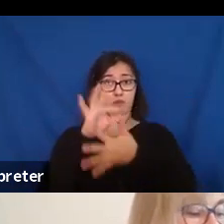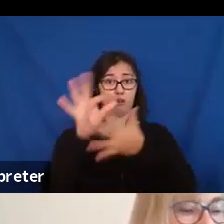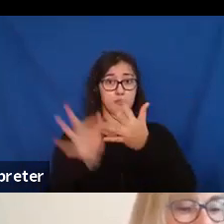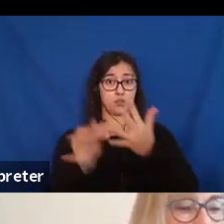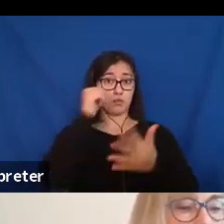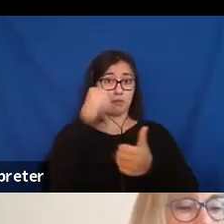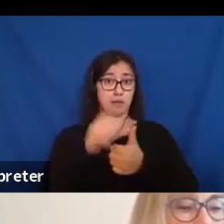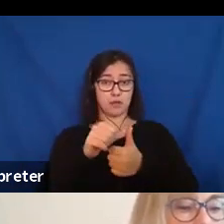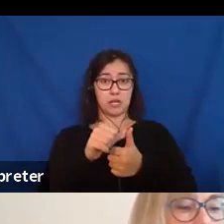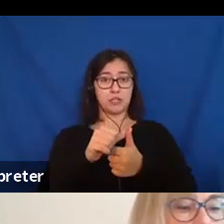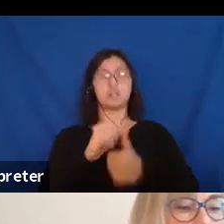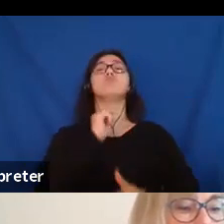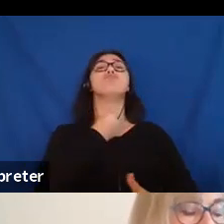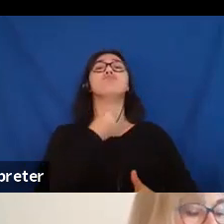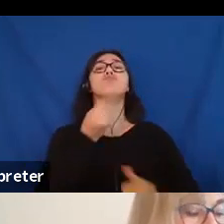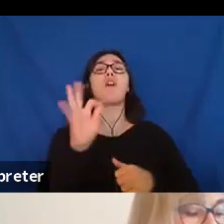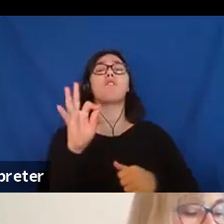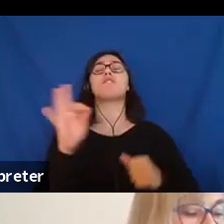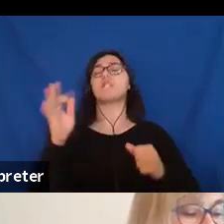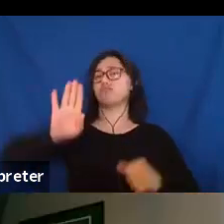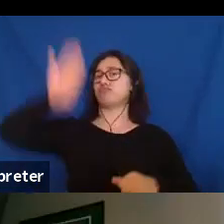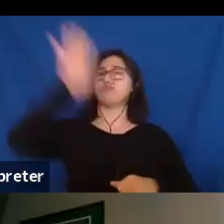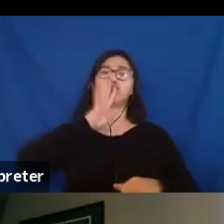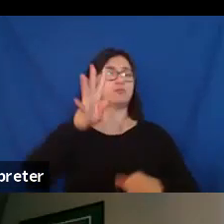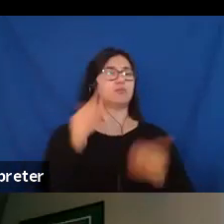just jump right out and speak.